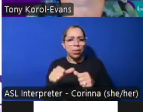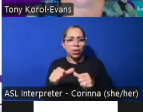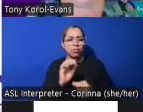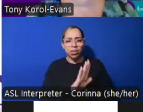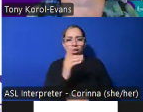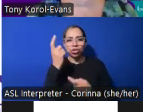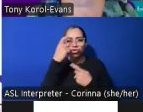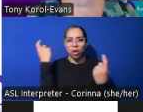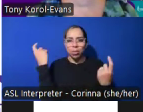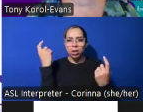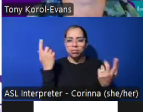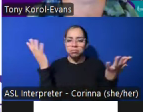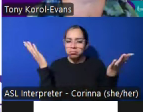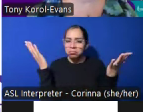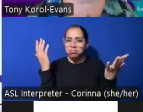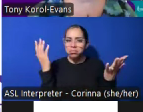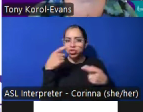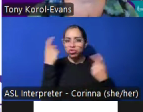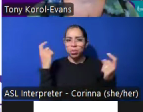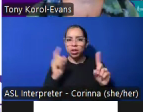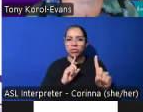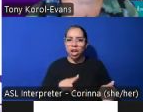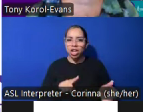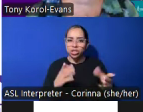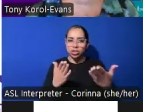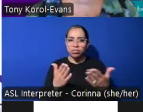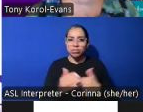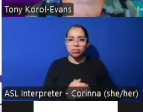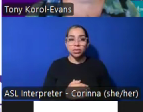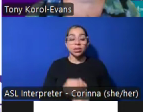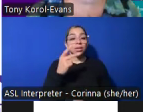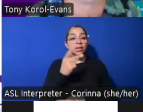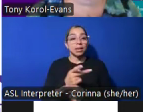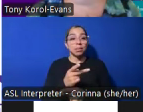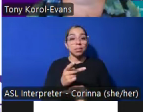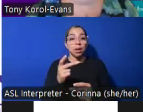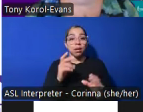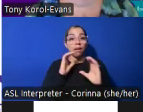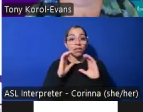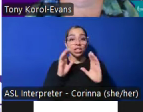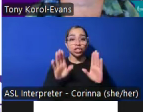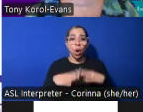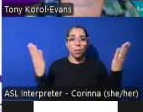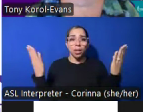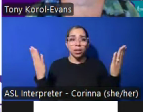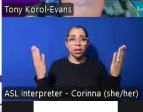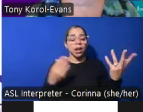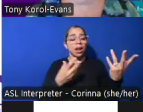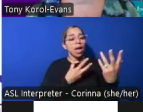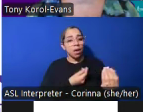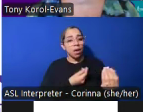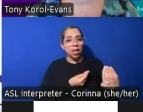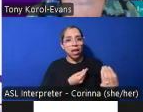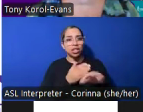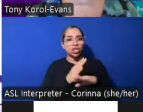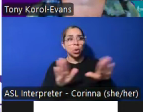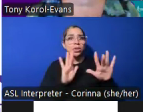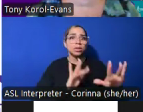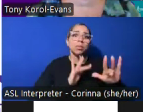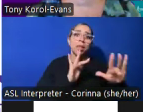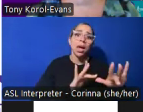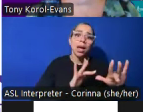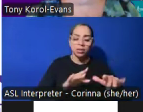trauma reactions. Keep the conversation open and empathize. Don't sympathize, right? There's a great Brene